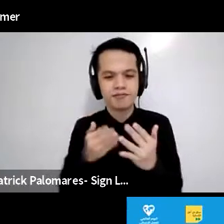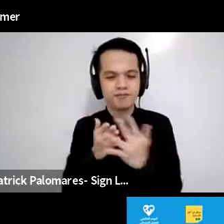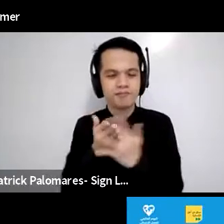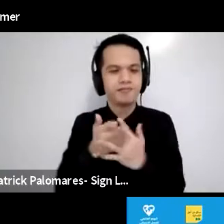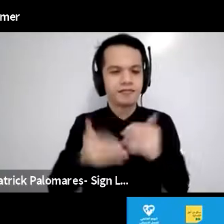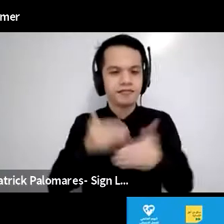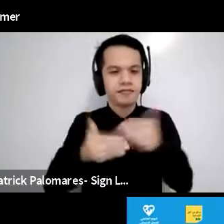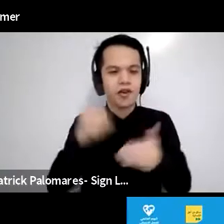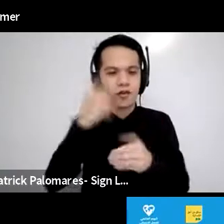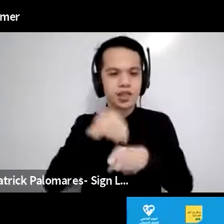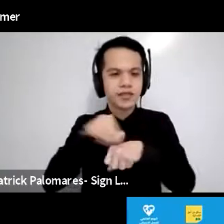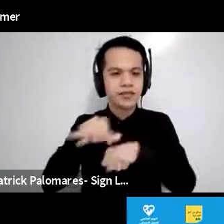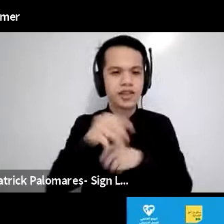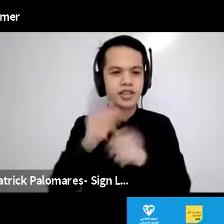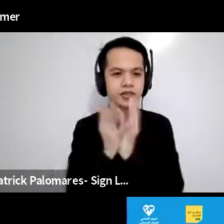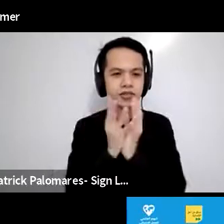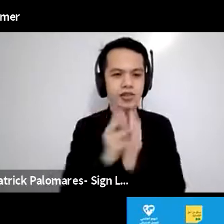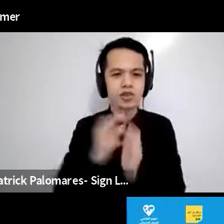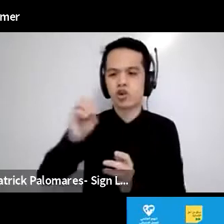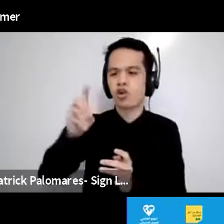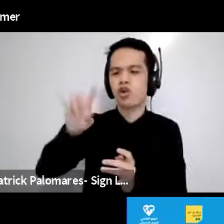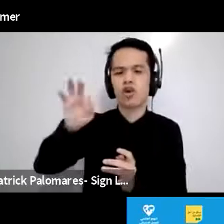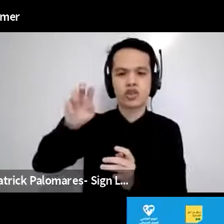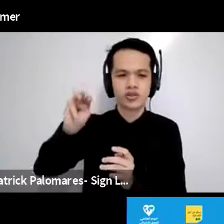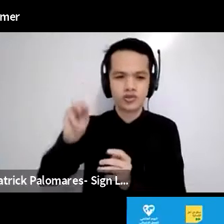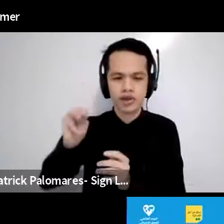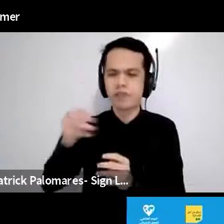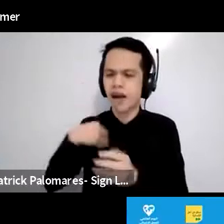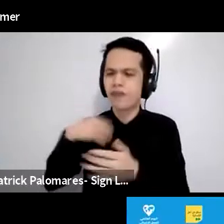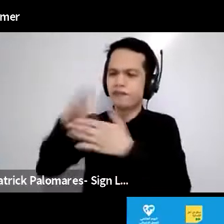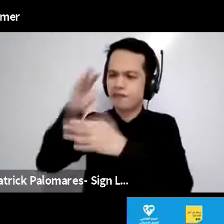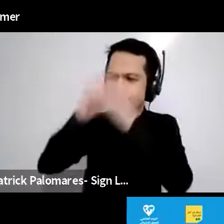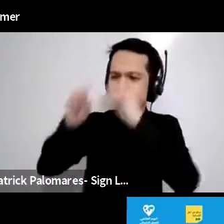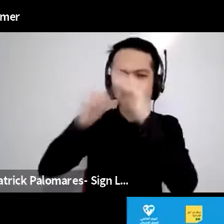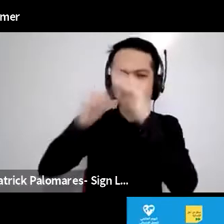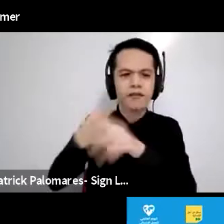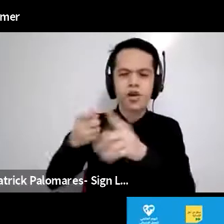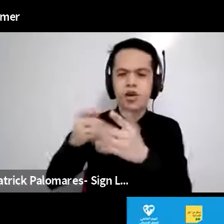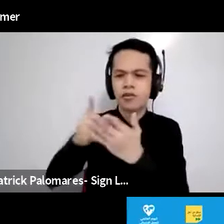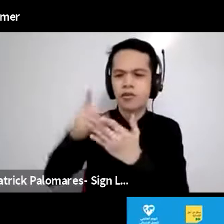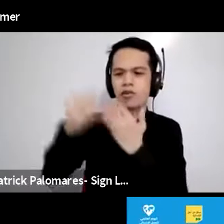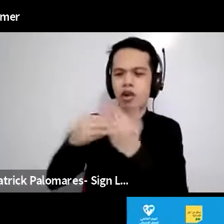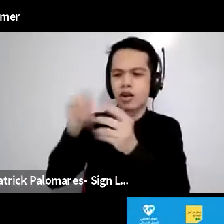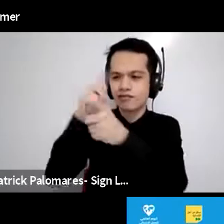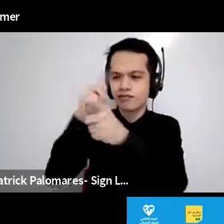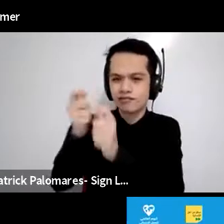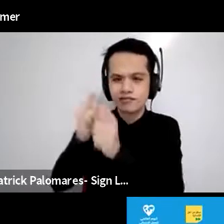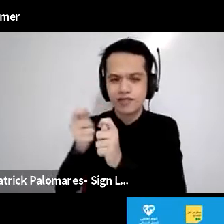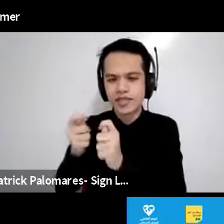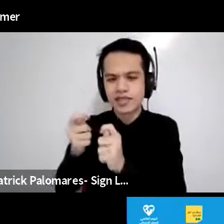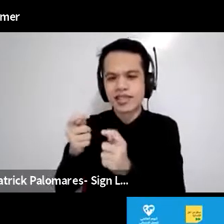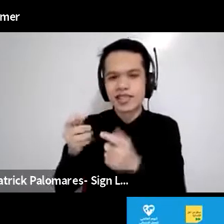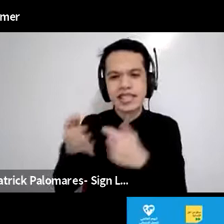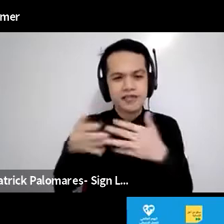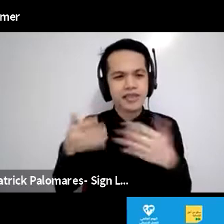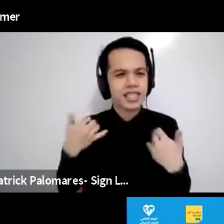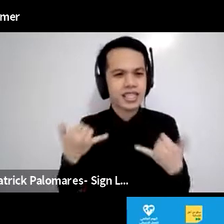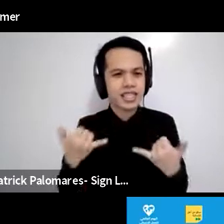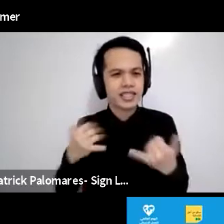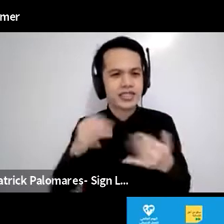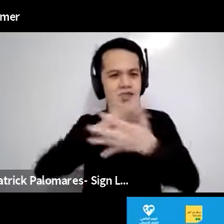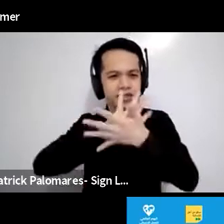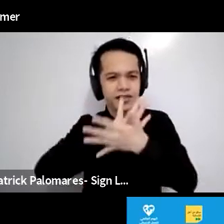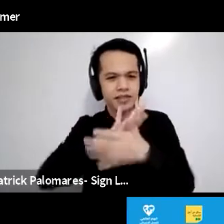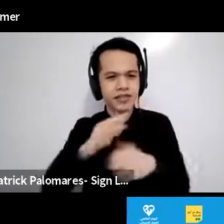communities. Oxfam indeed gained lessons from program adoptions in the COVID-19